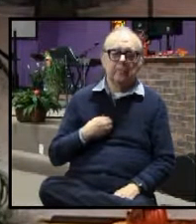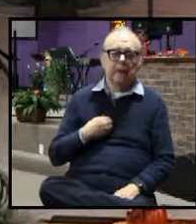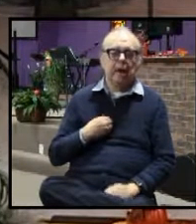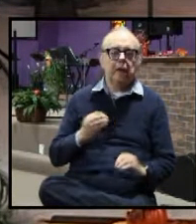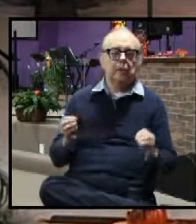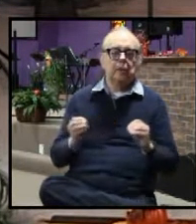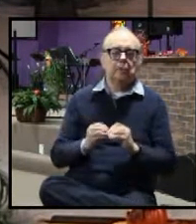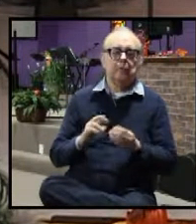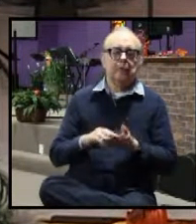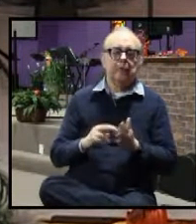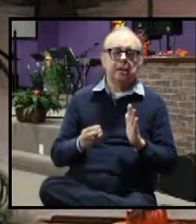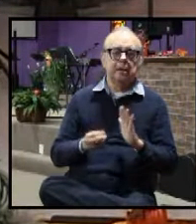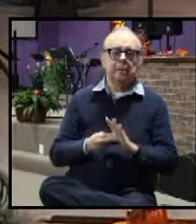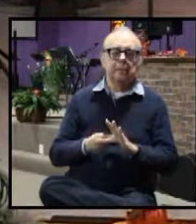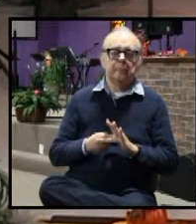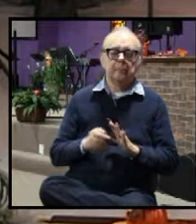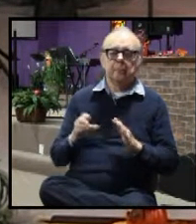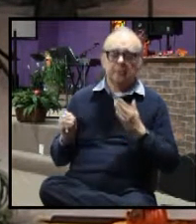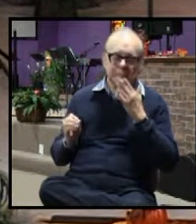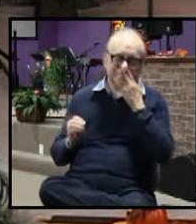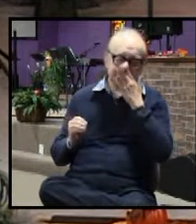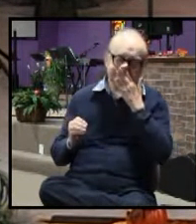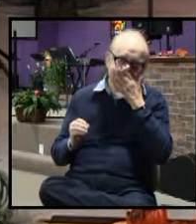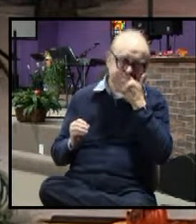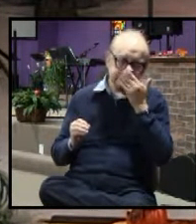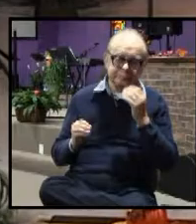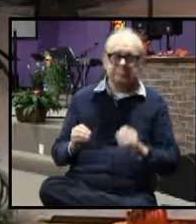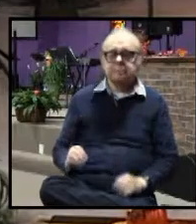because they had no more meaning. So,